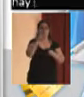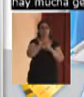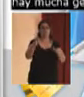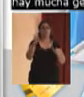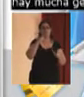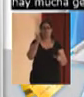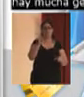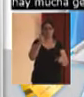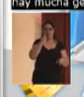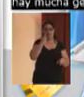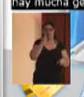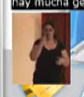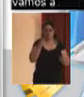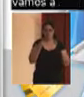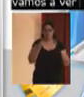is about